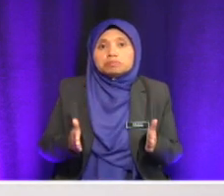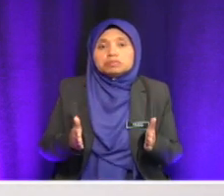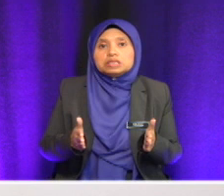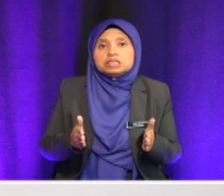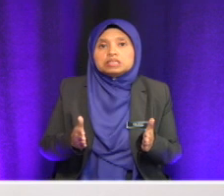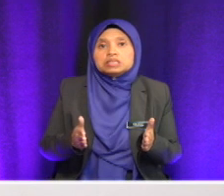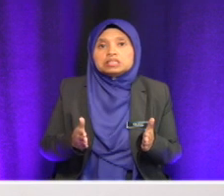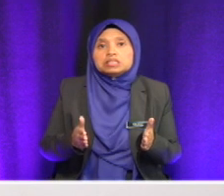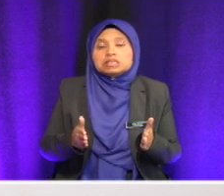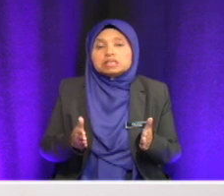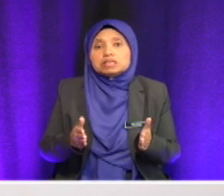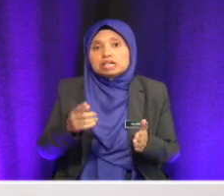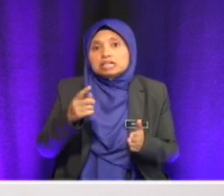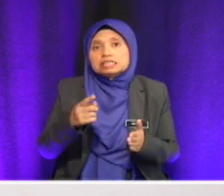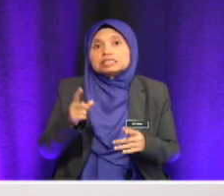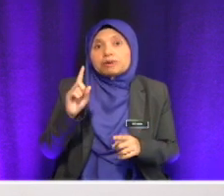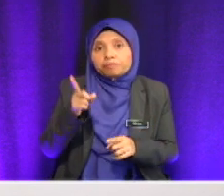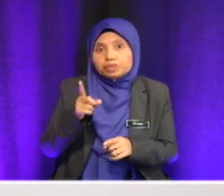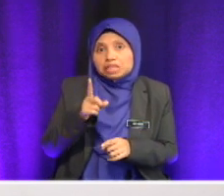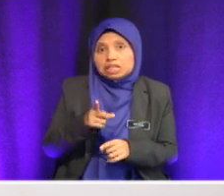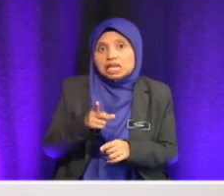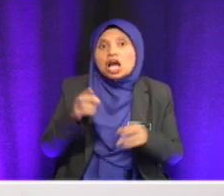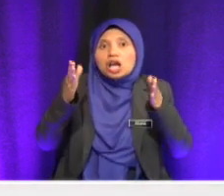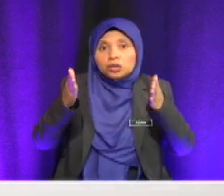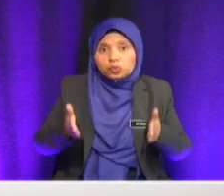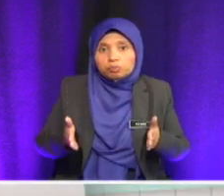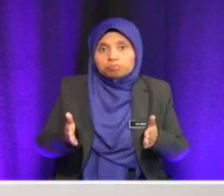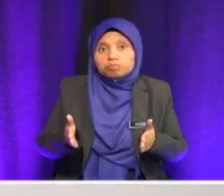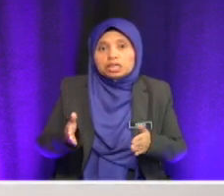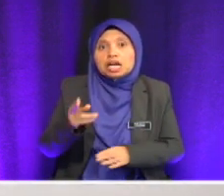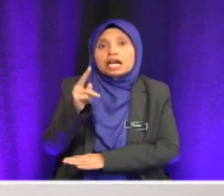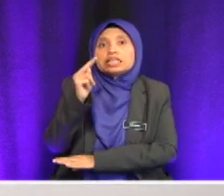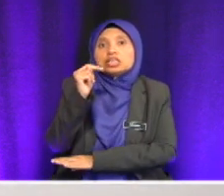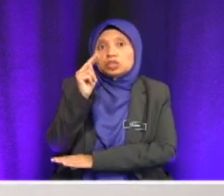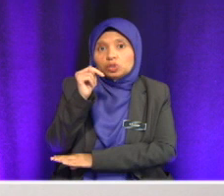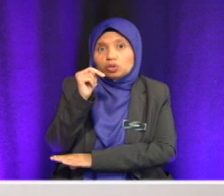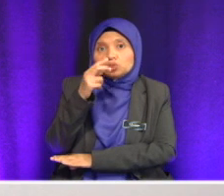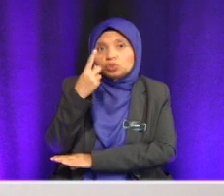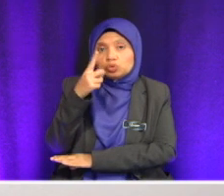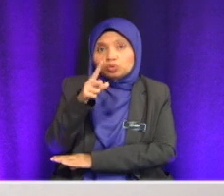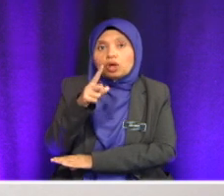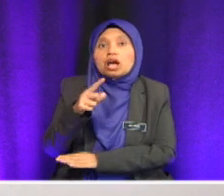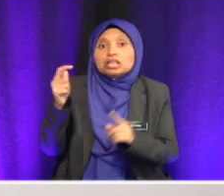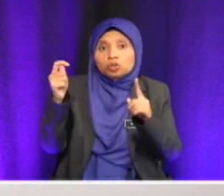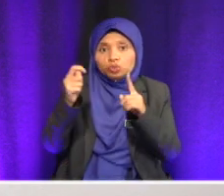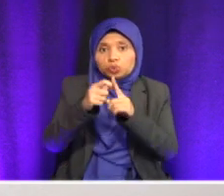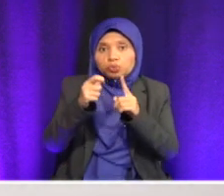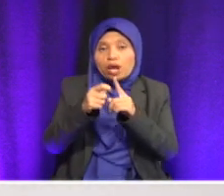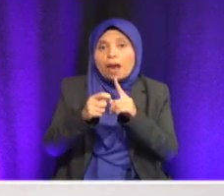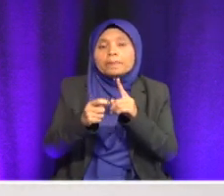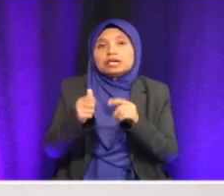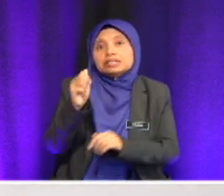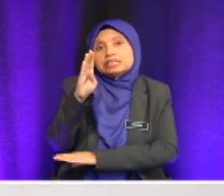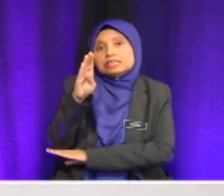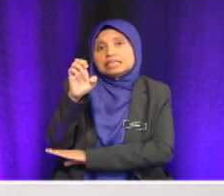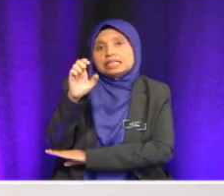Okay, accomplish something that human had not been able to. Okay, so accomplish here